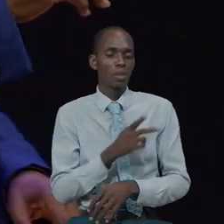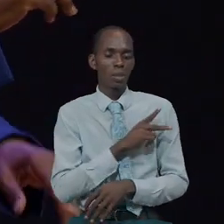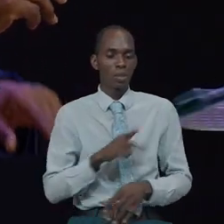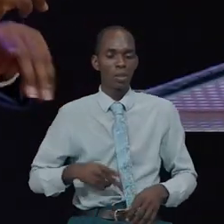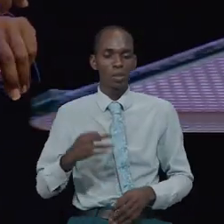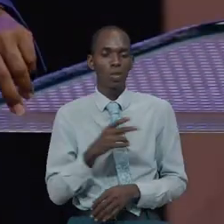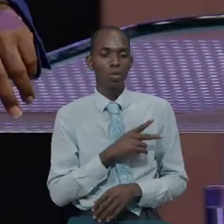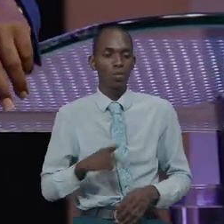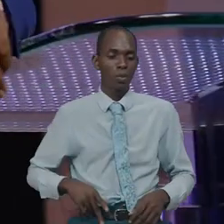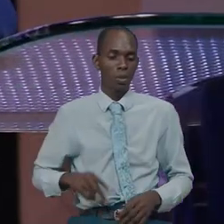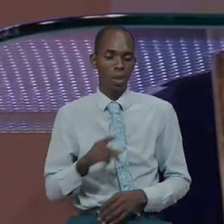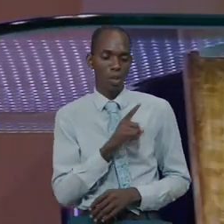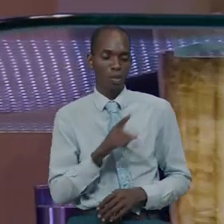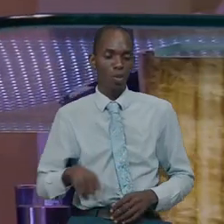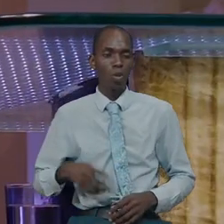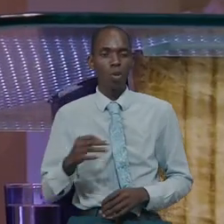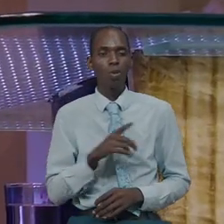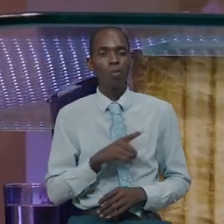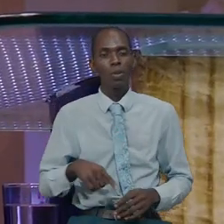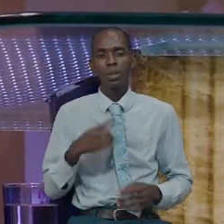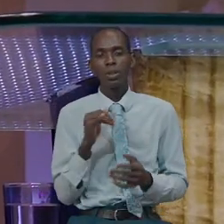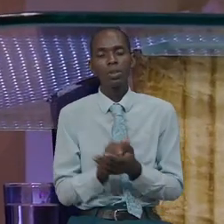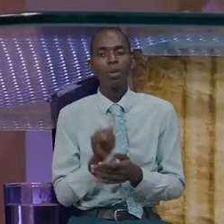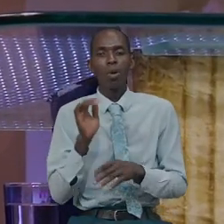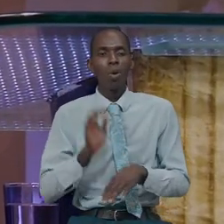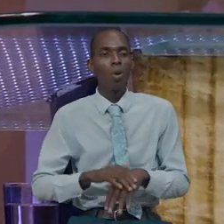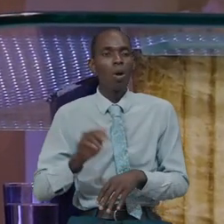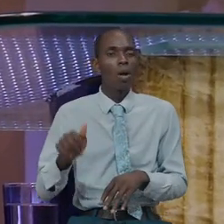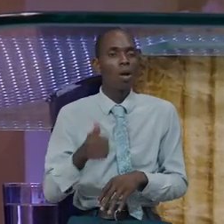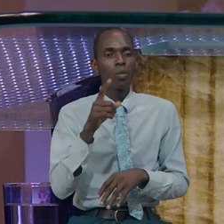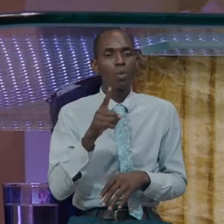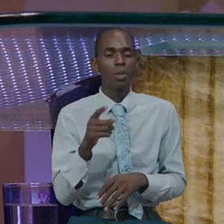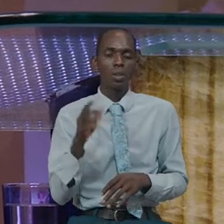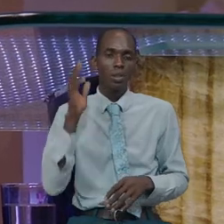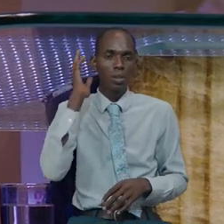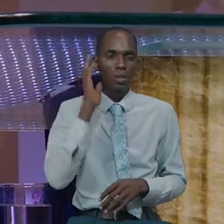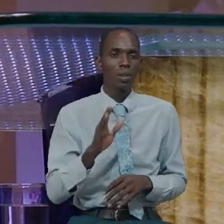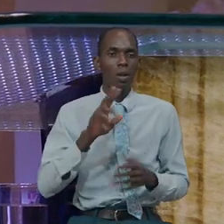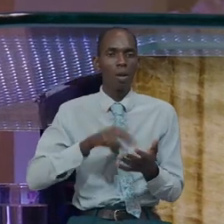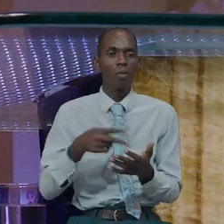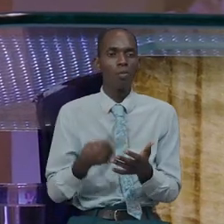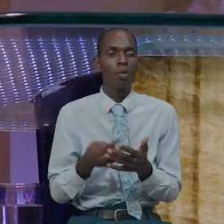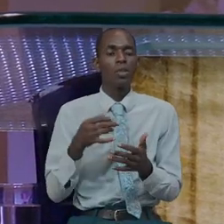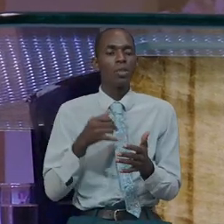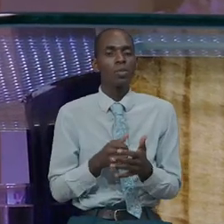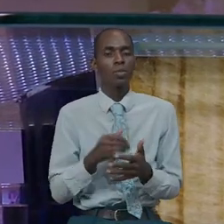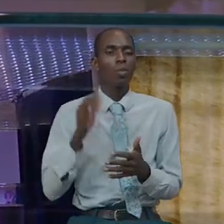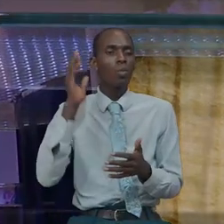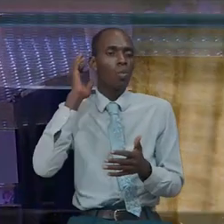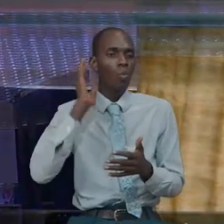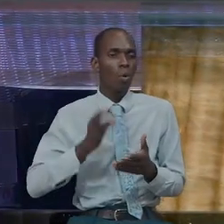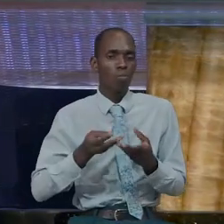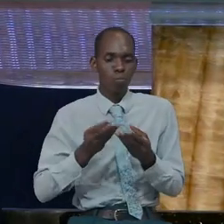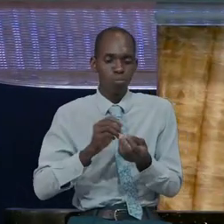Lords. It says, but on whomsoever it shall fall, it will grind